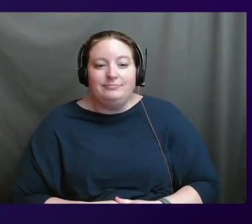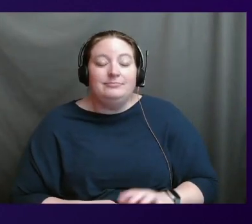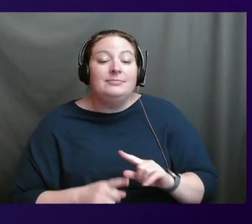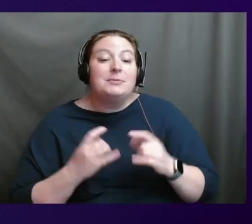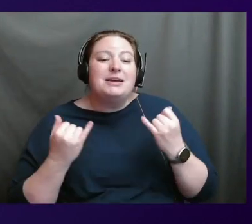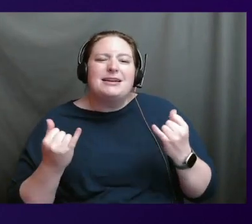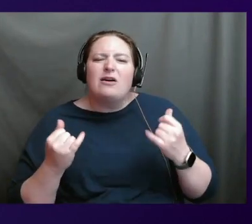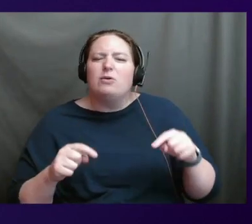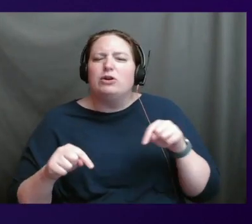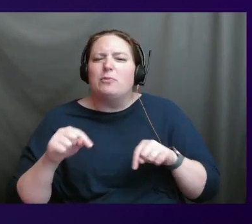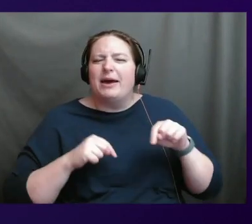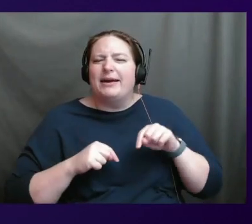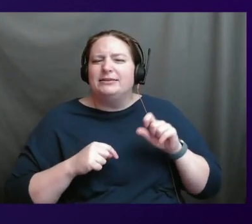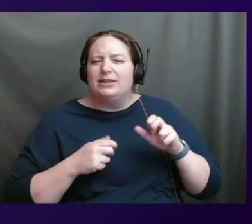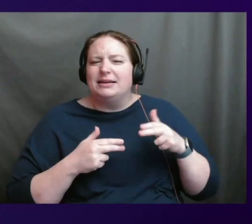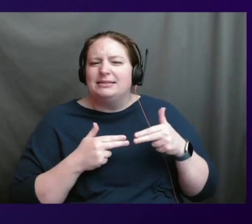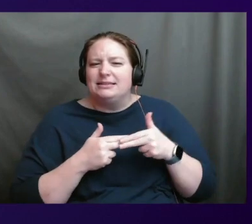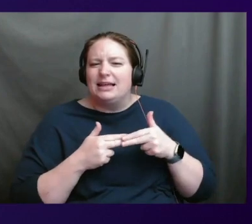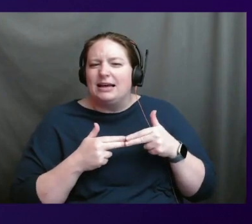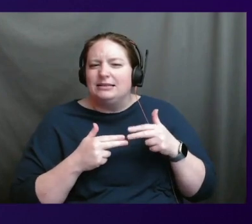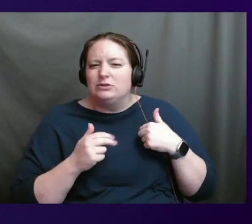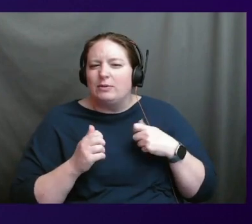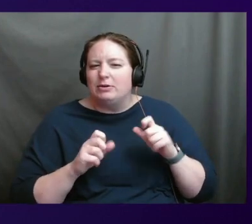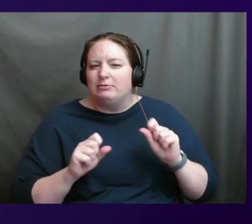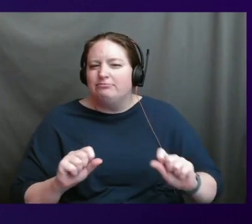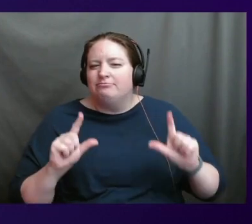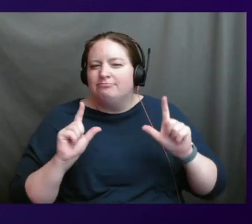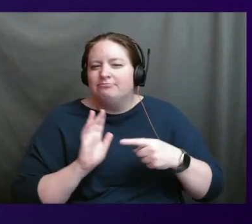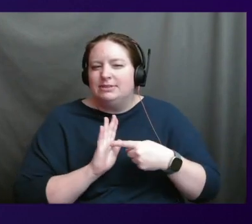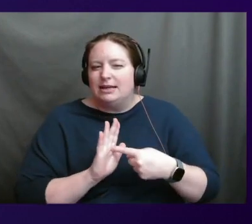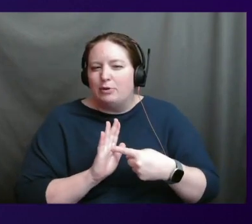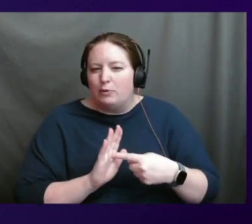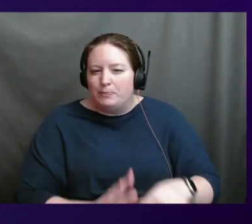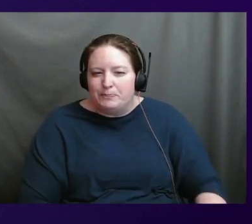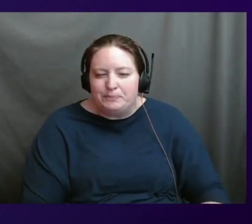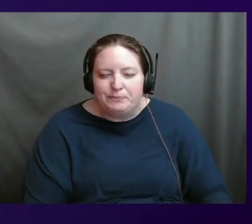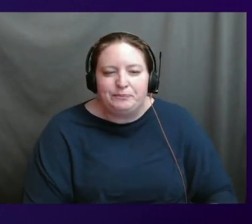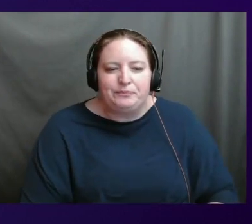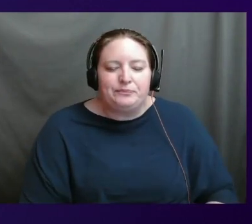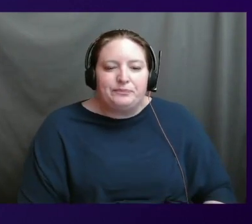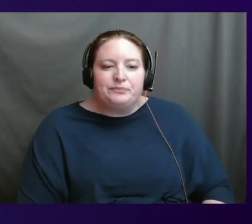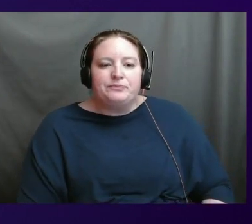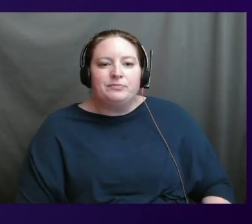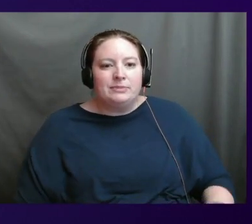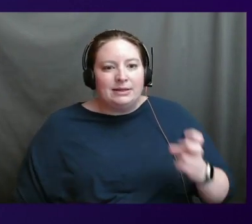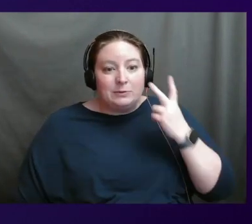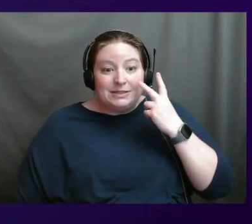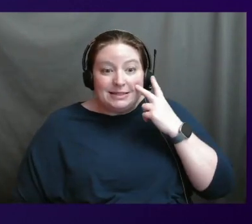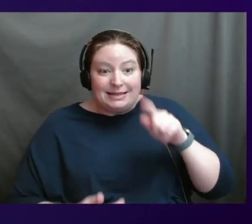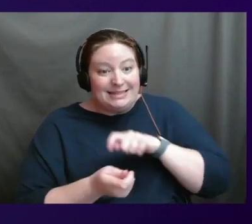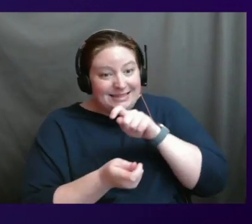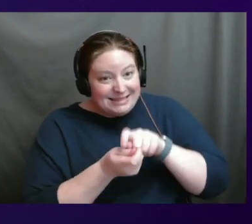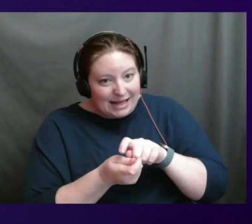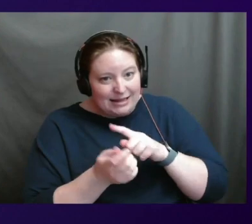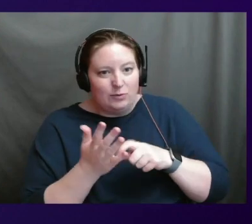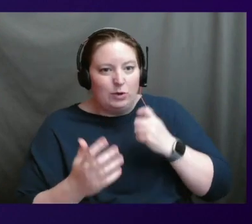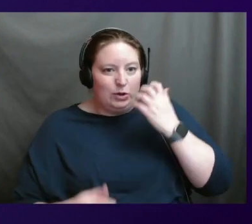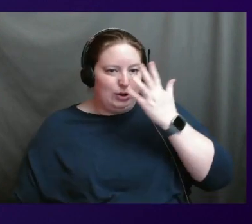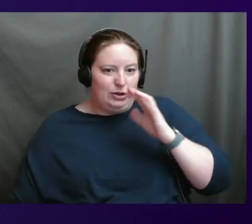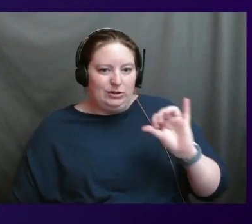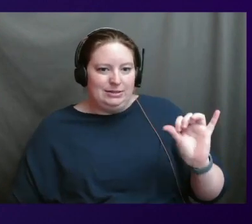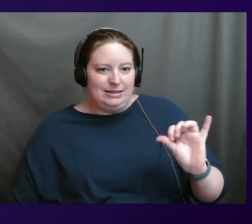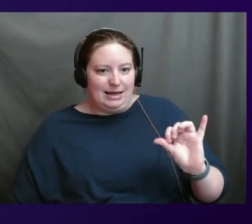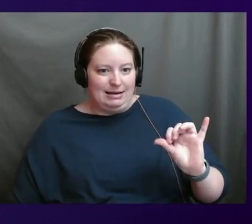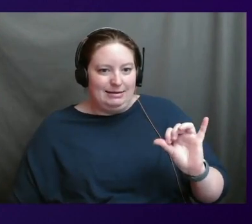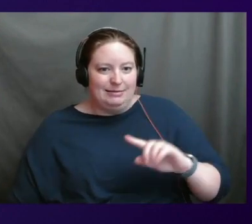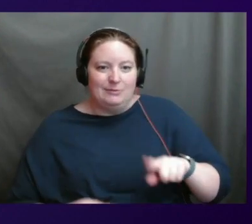slide. So I'm going to head over to my demo. And we're going to see just what it looks like when we have this